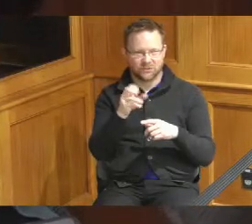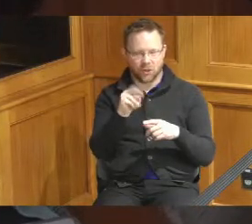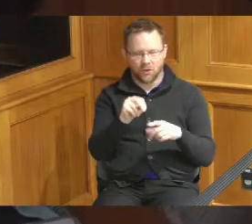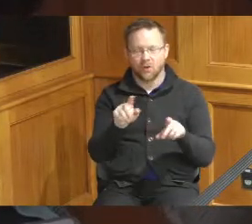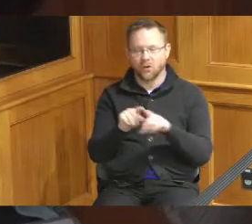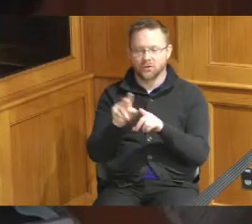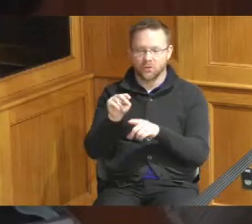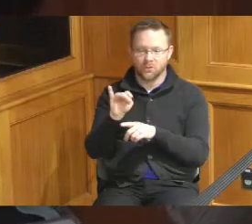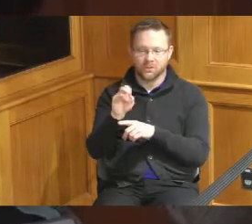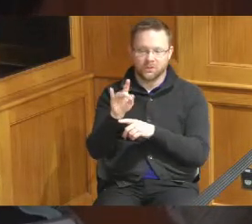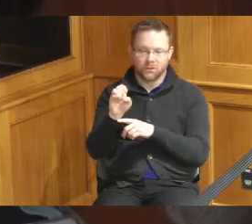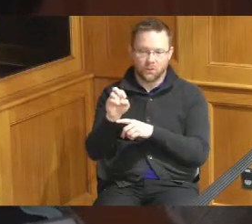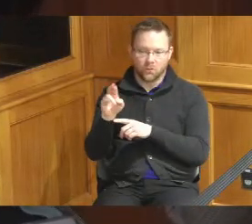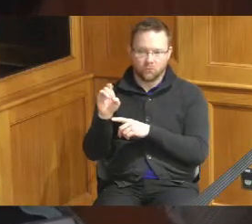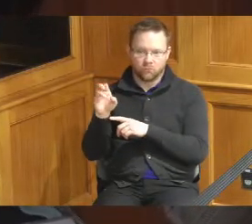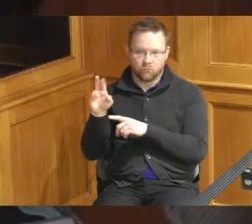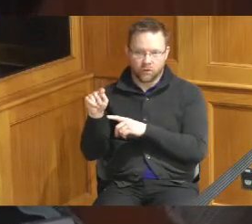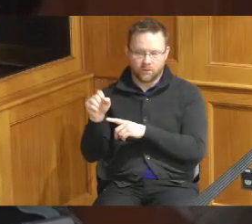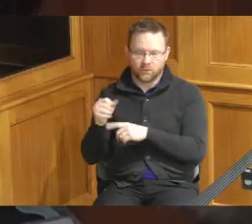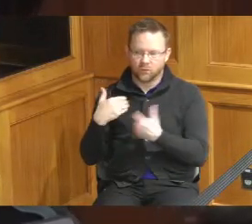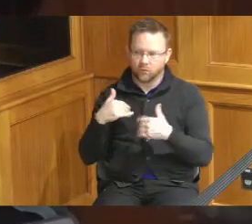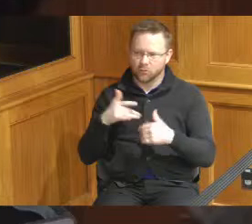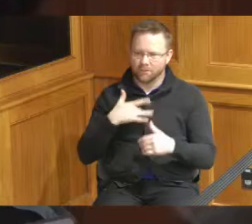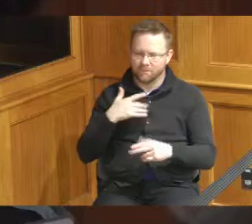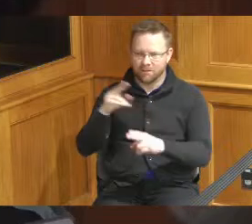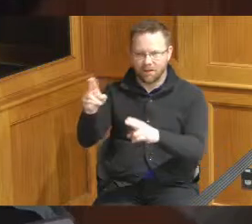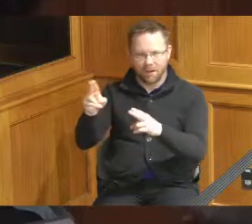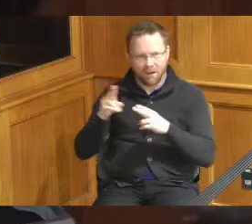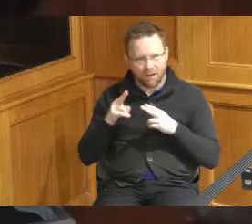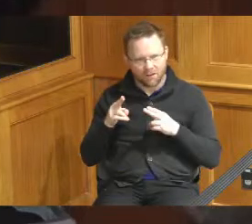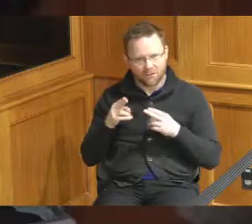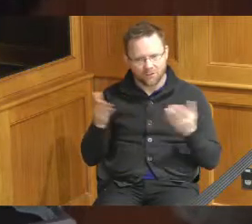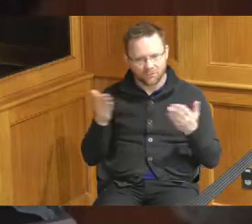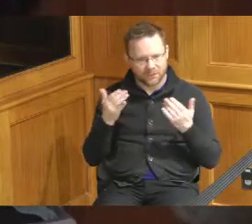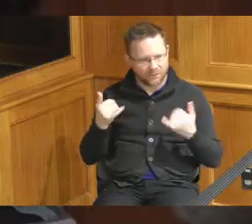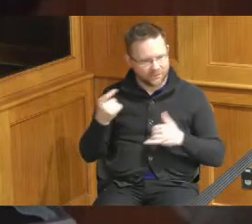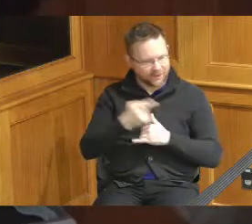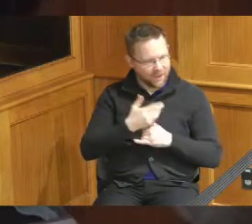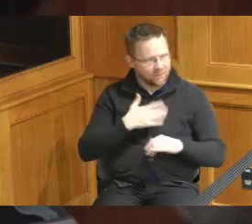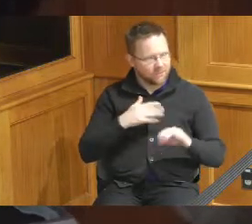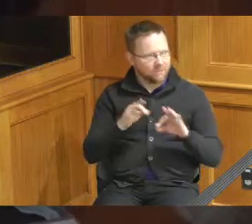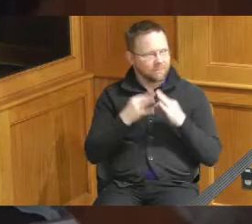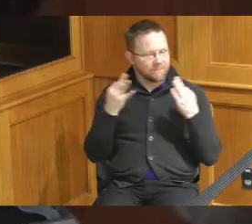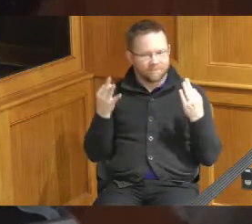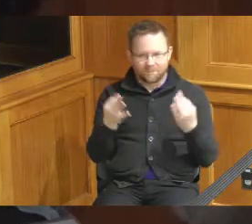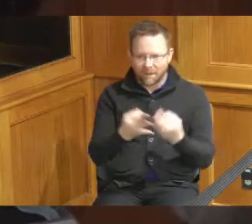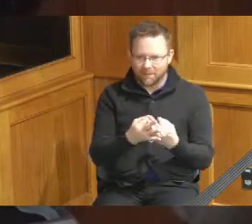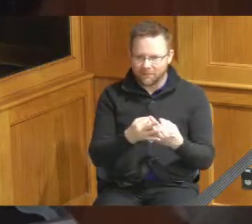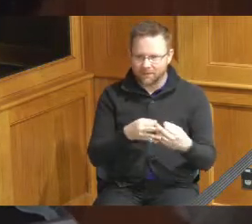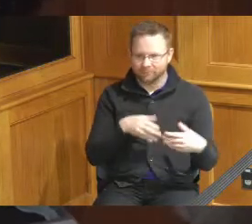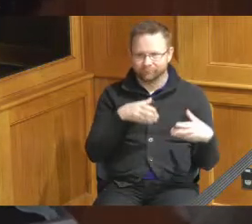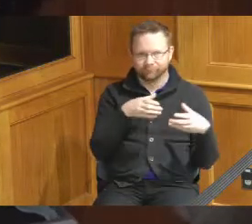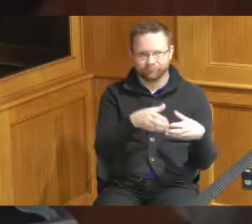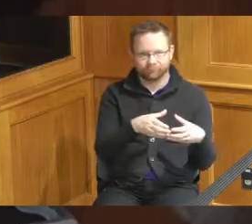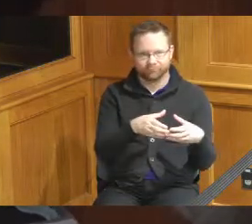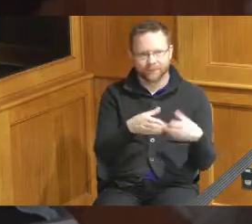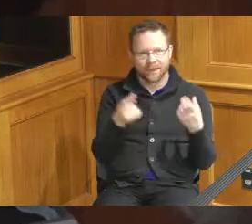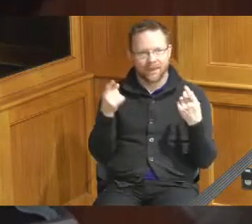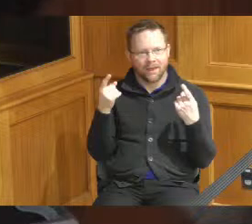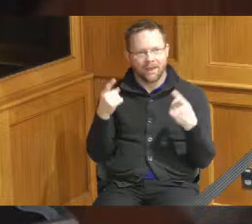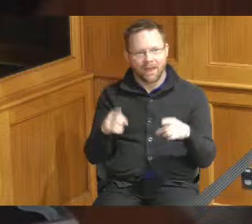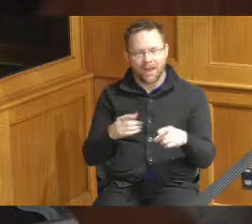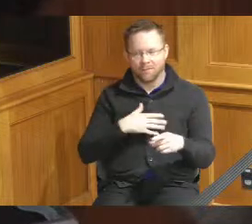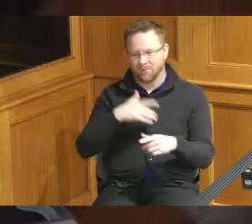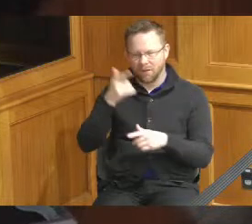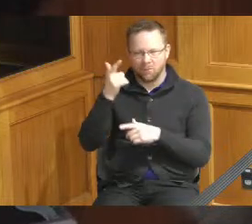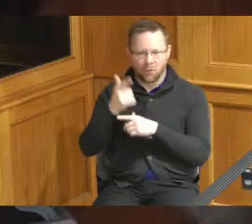Nicole Roberts. What an honor it is to be in the room today with my family, accompanied on behalf of my brother